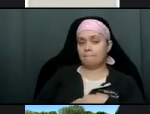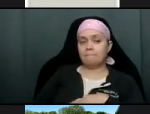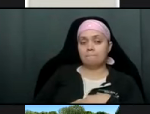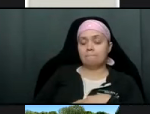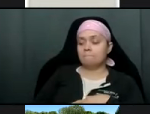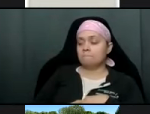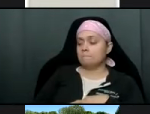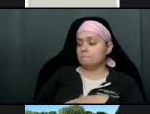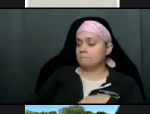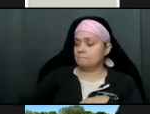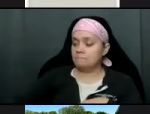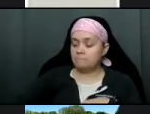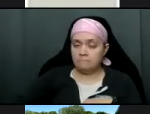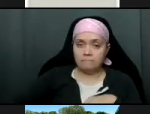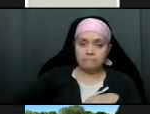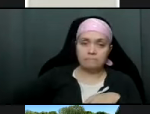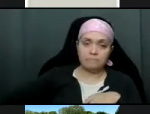Okay.